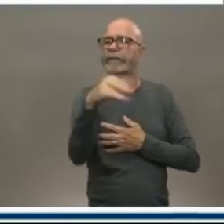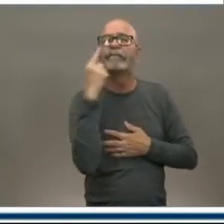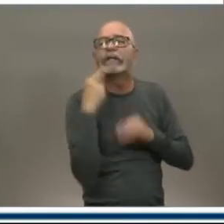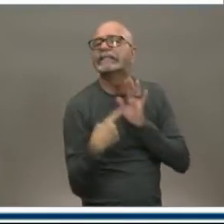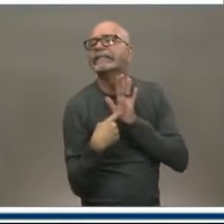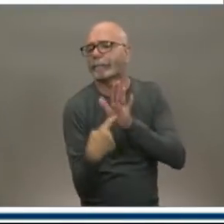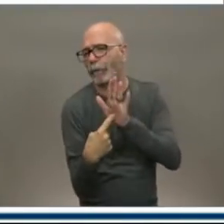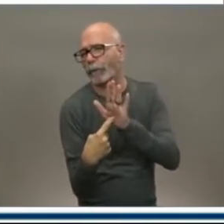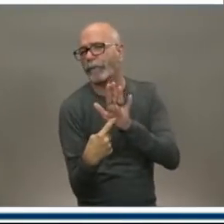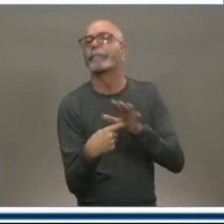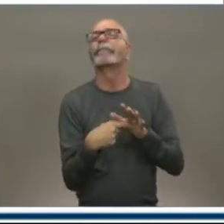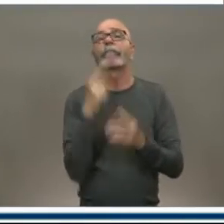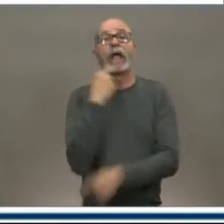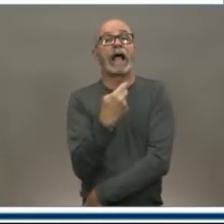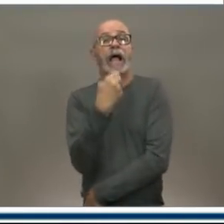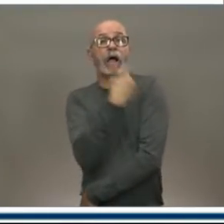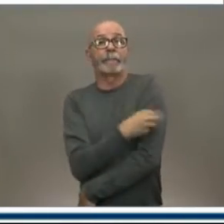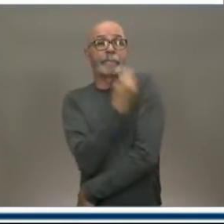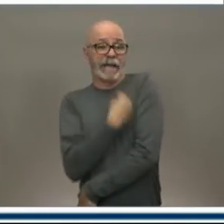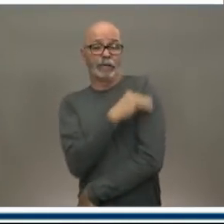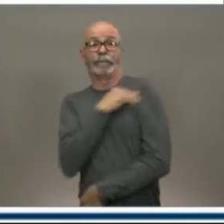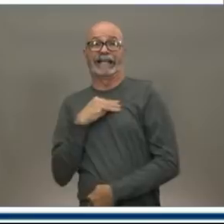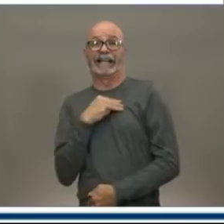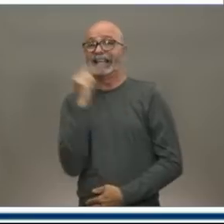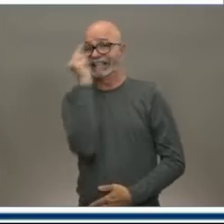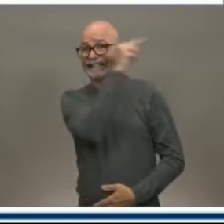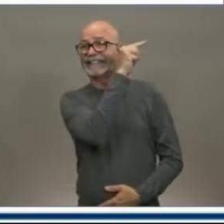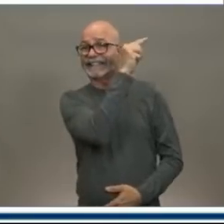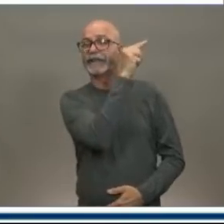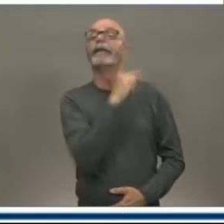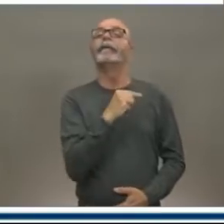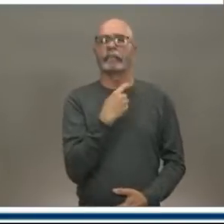ago, Manitoba was on the same track as Nova Scotia.